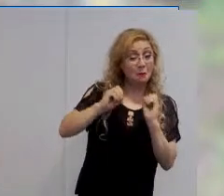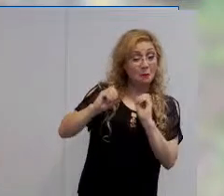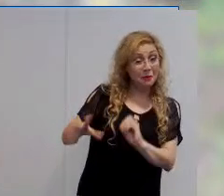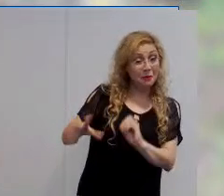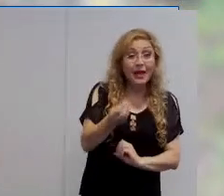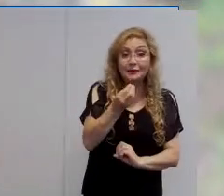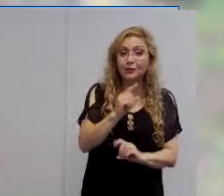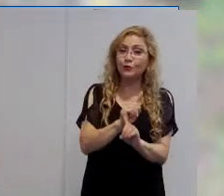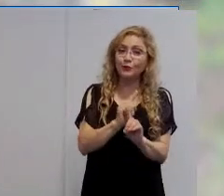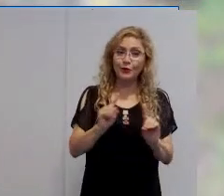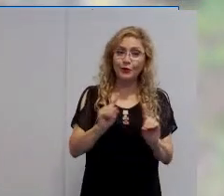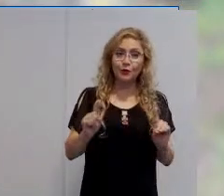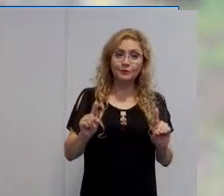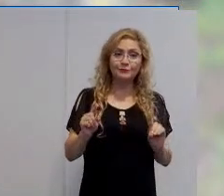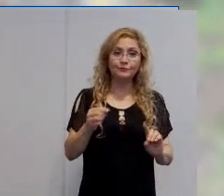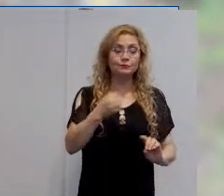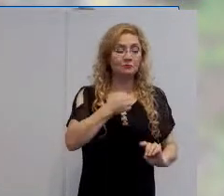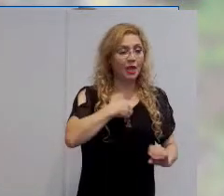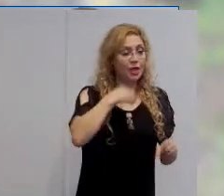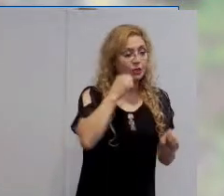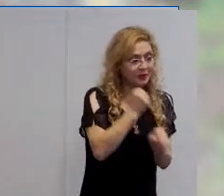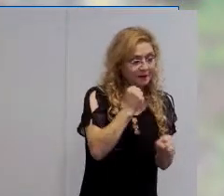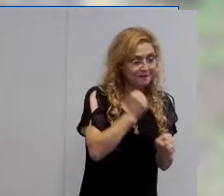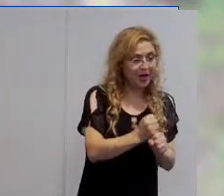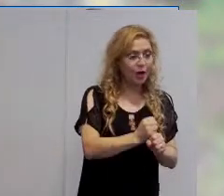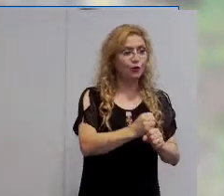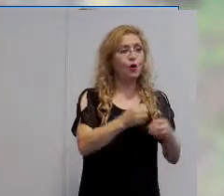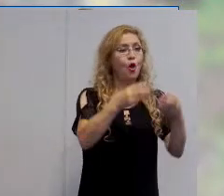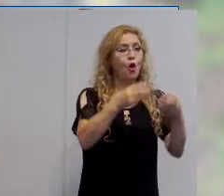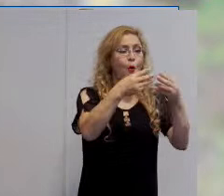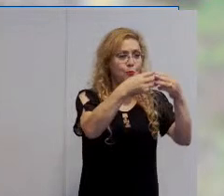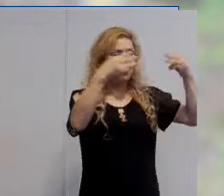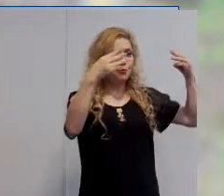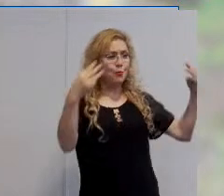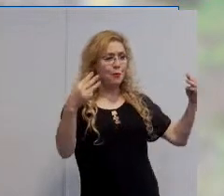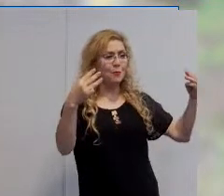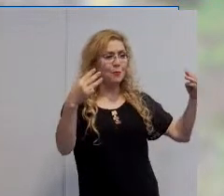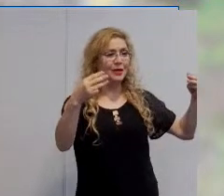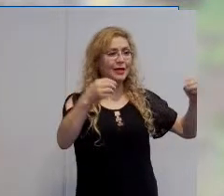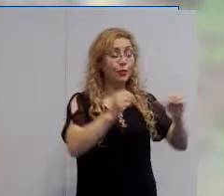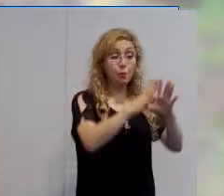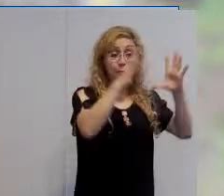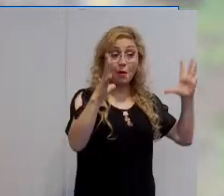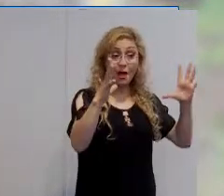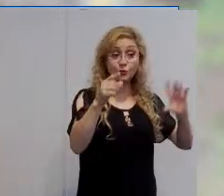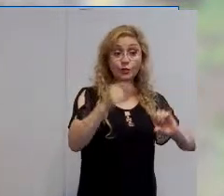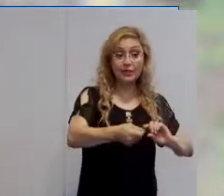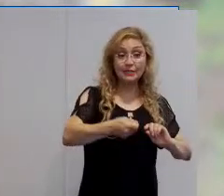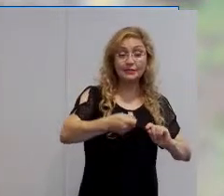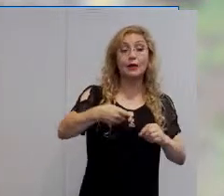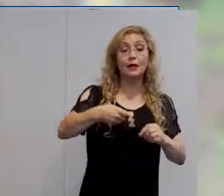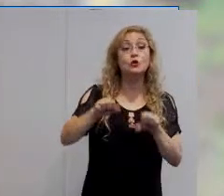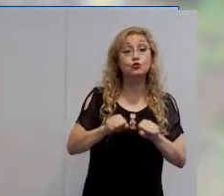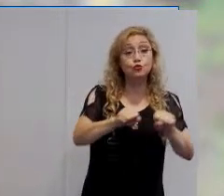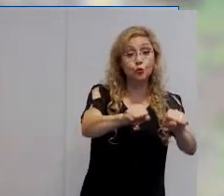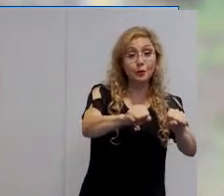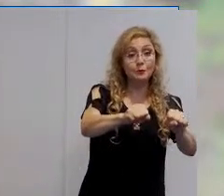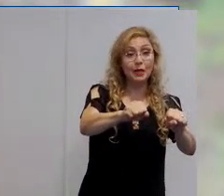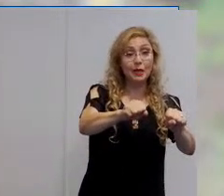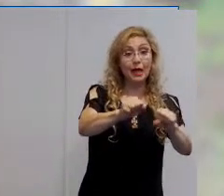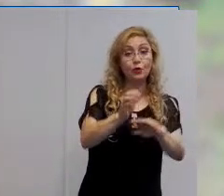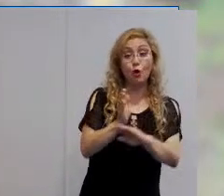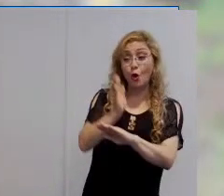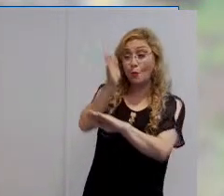waste food. And there's been work done in the wholesale markets of composting with municipalities and